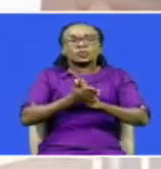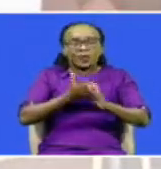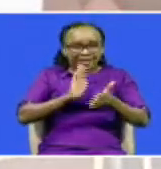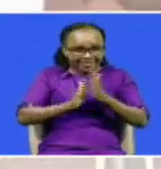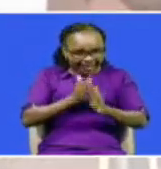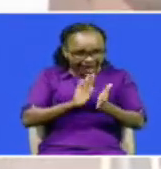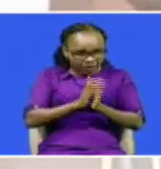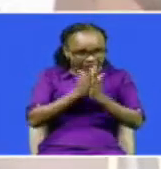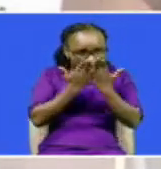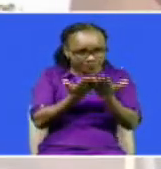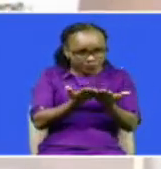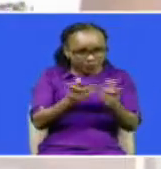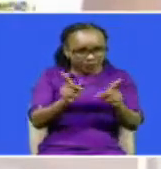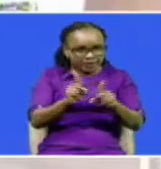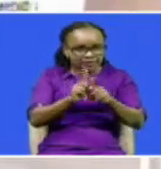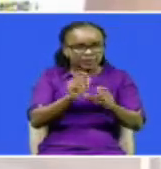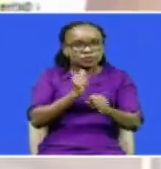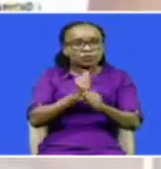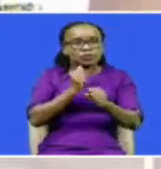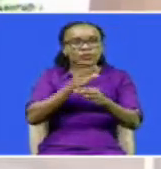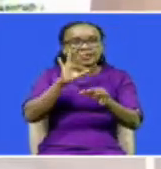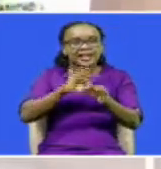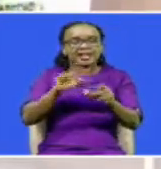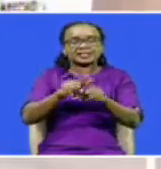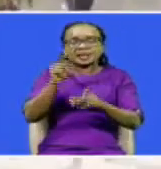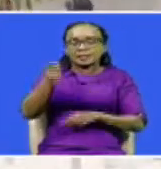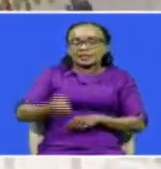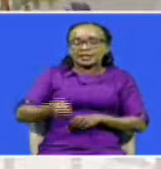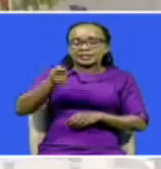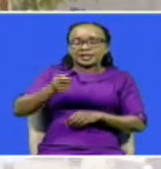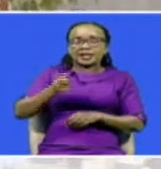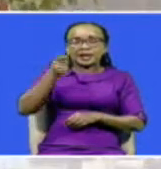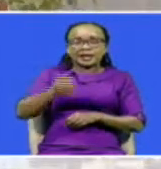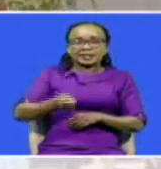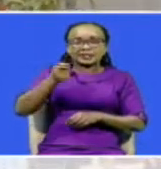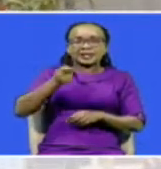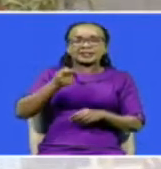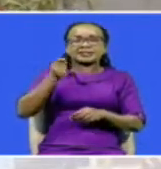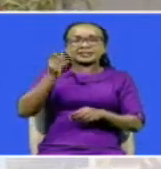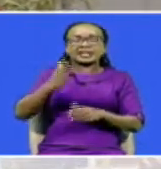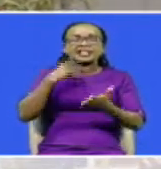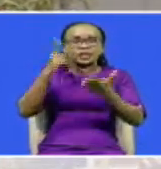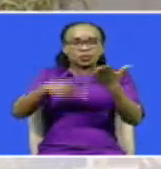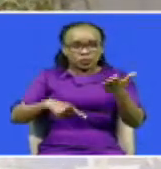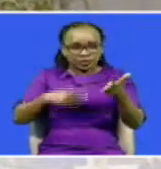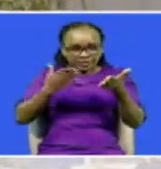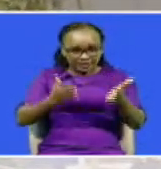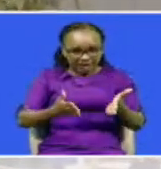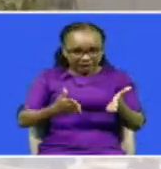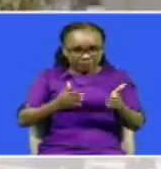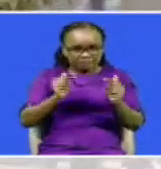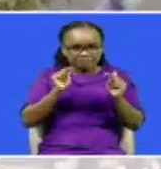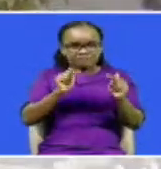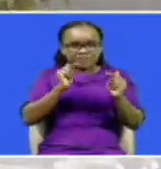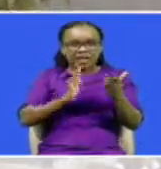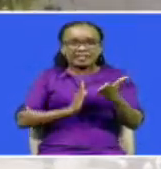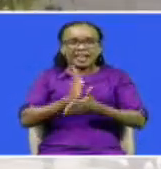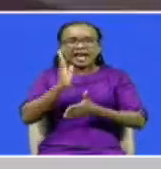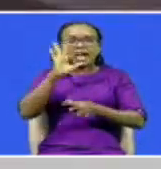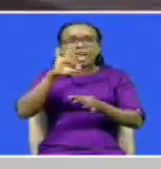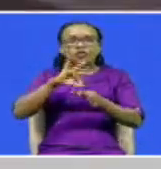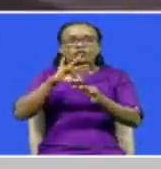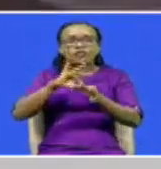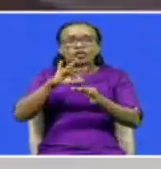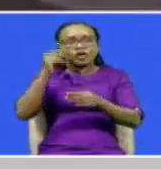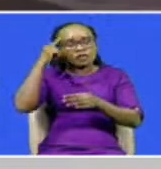to complement the electronic one. In the judgment, Justice Mugure Thande said it will be violating the right to vote for